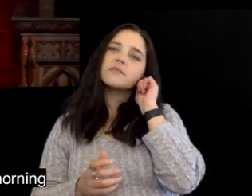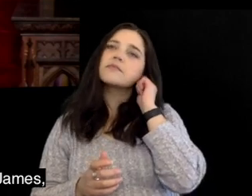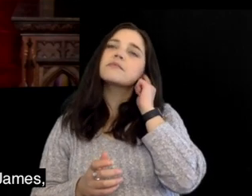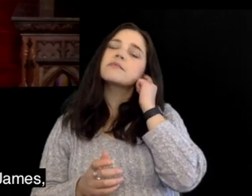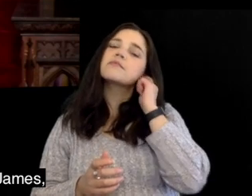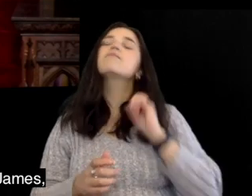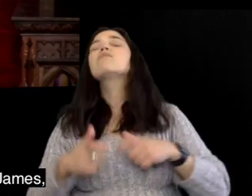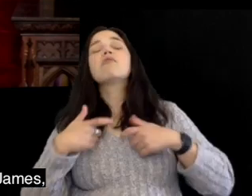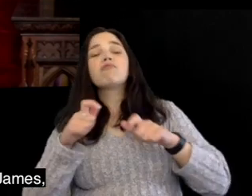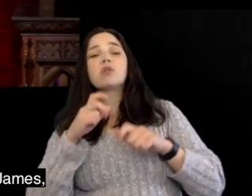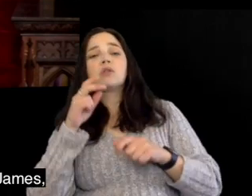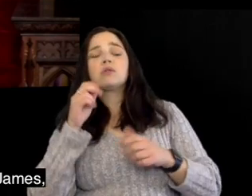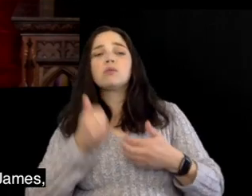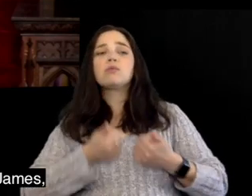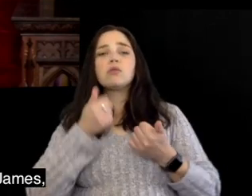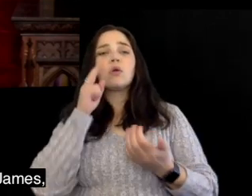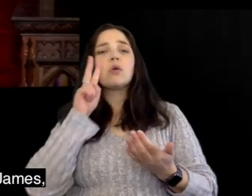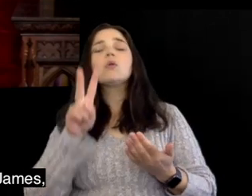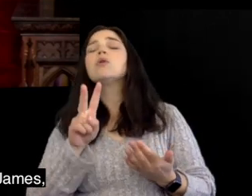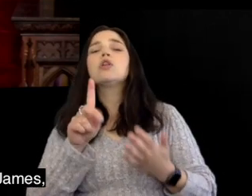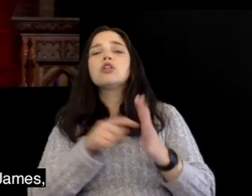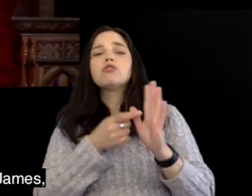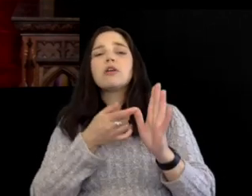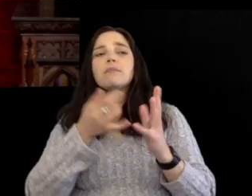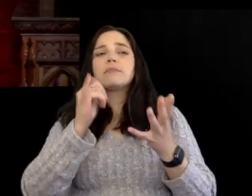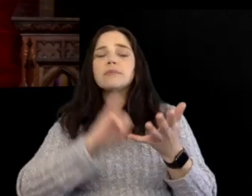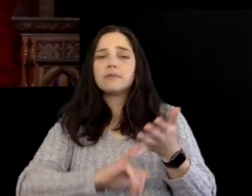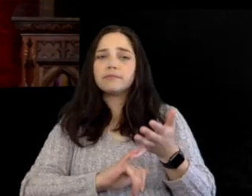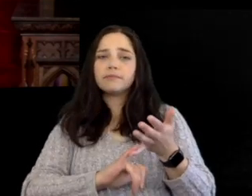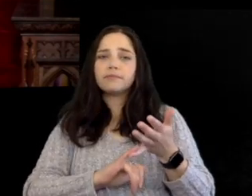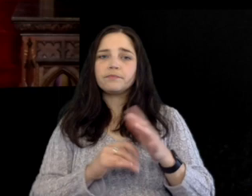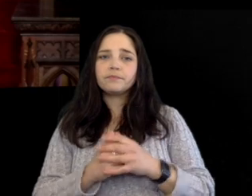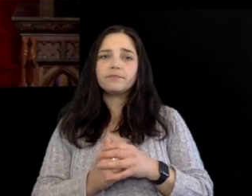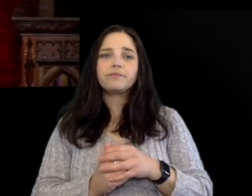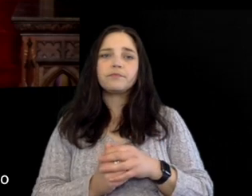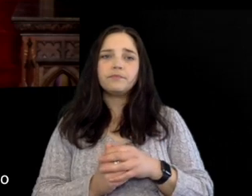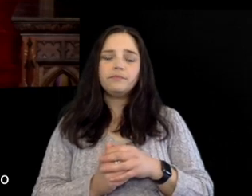We're continuing this morning looking at the book of James,